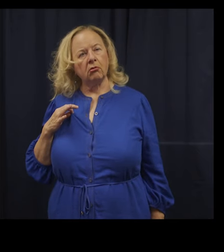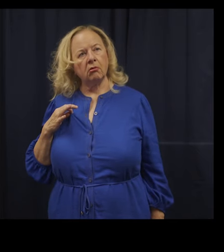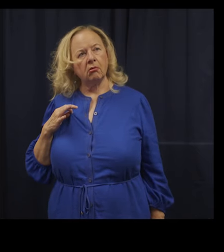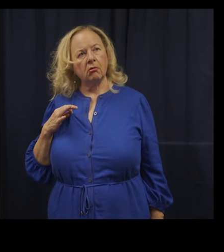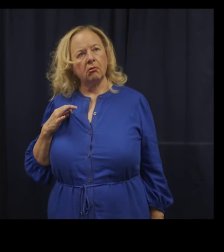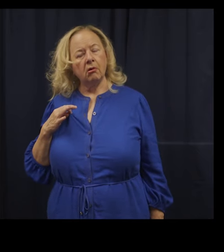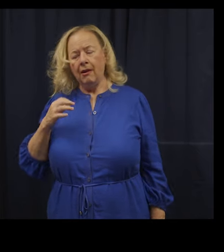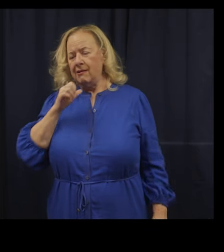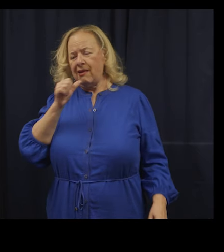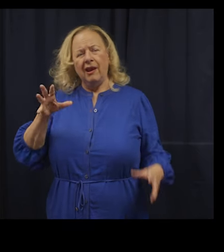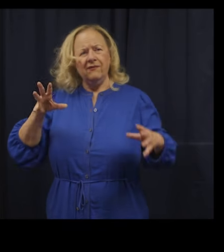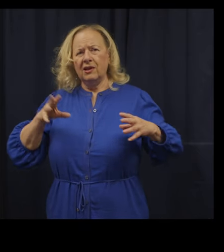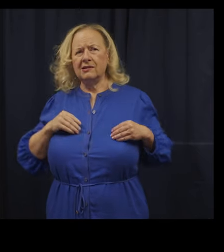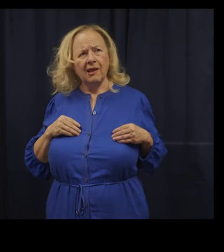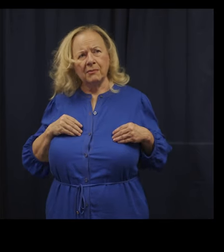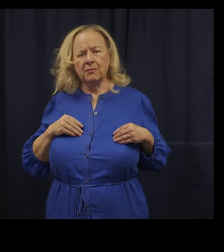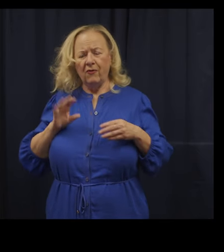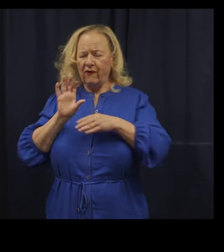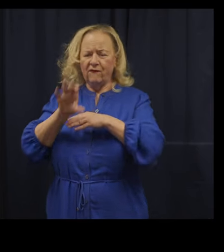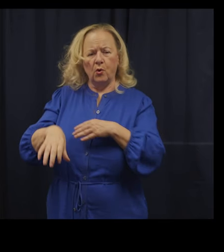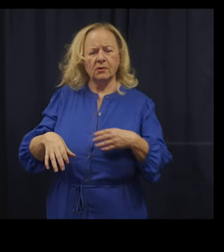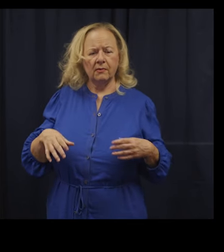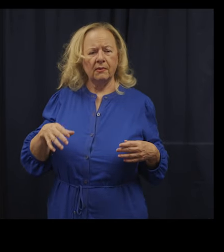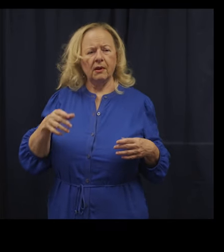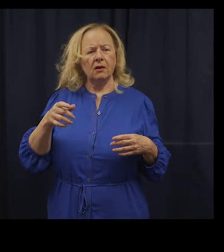even acceptable if you force them.